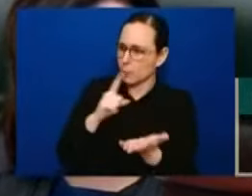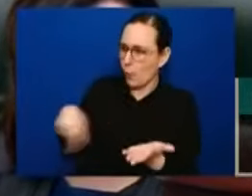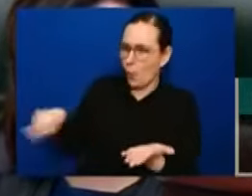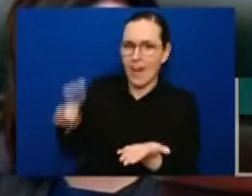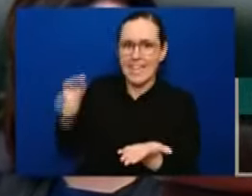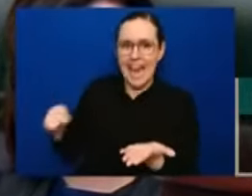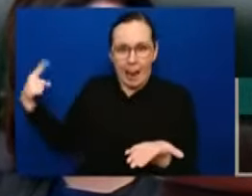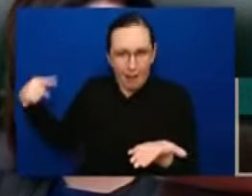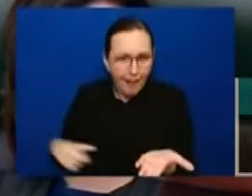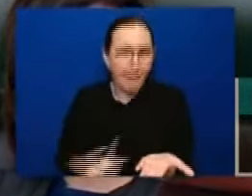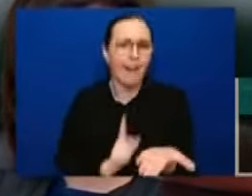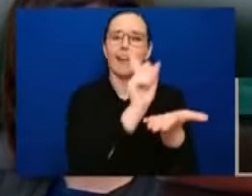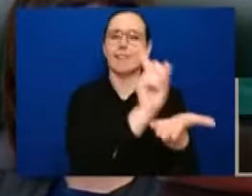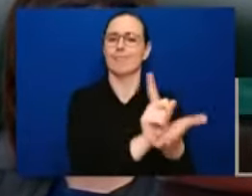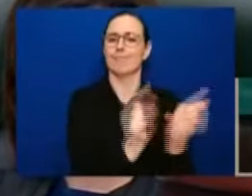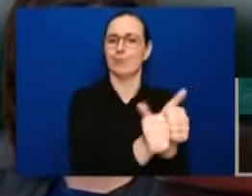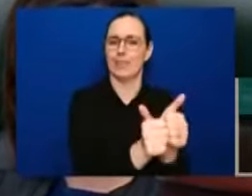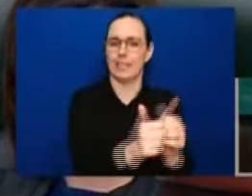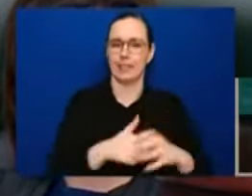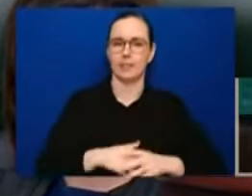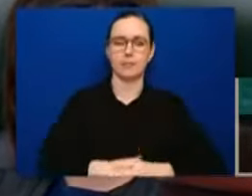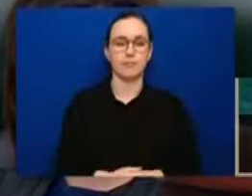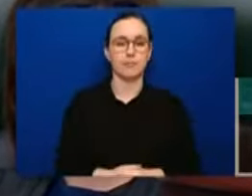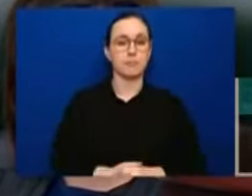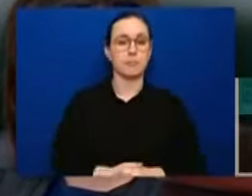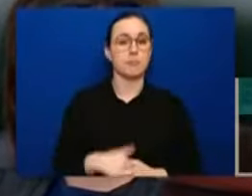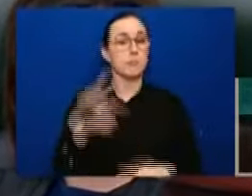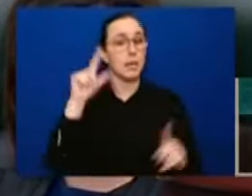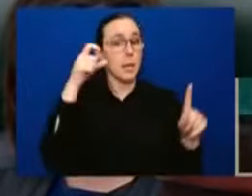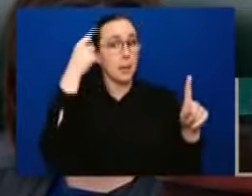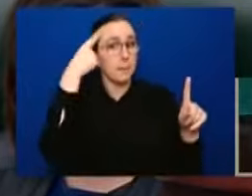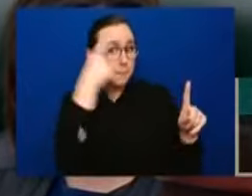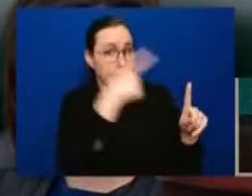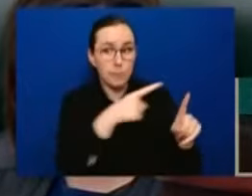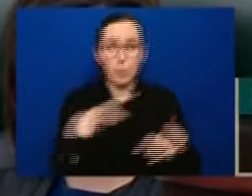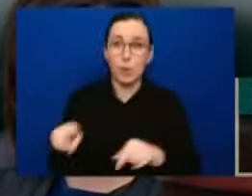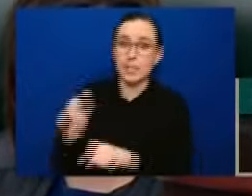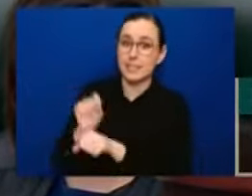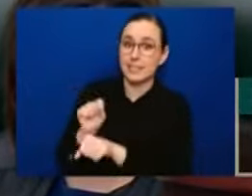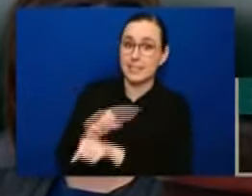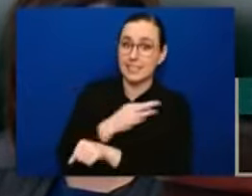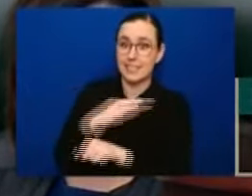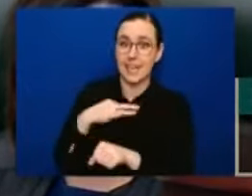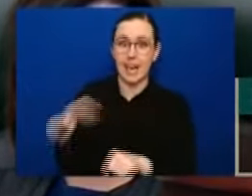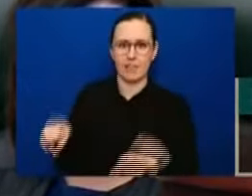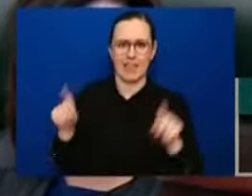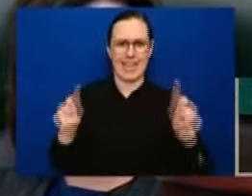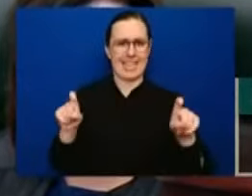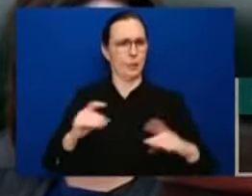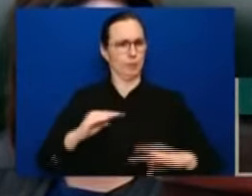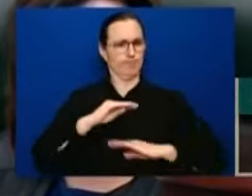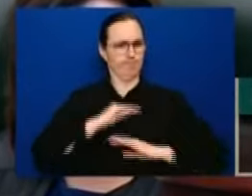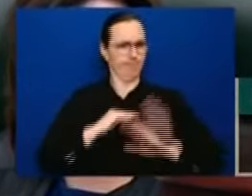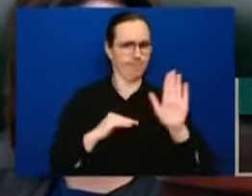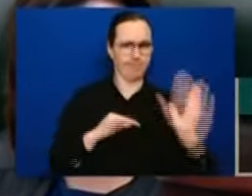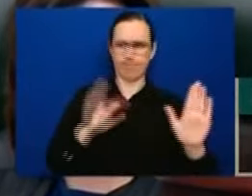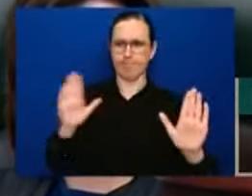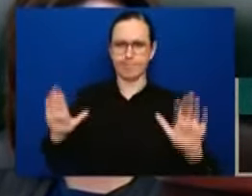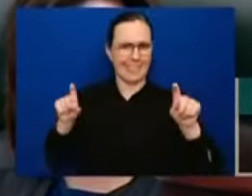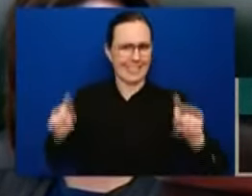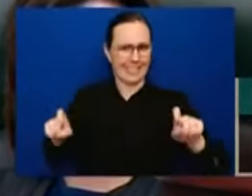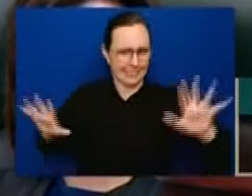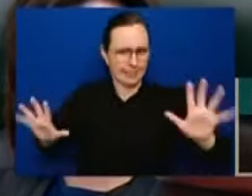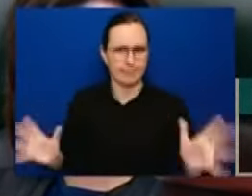market needs, and contributes to an innovative and prosperous Alberta. I'm pleased to announce that we're providing